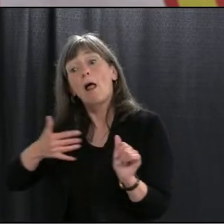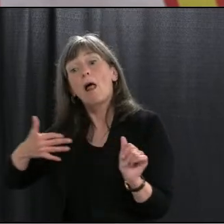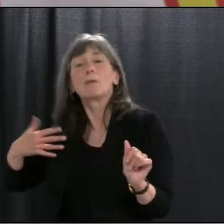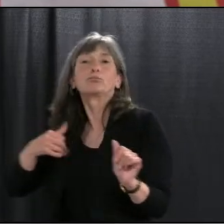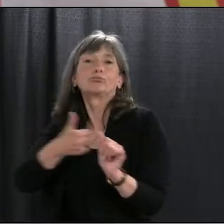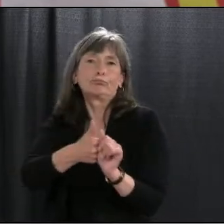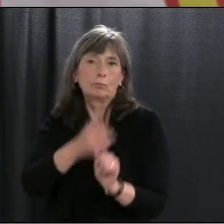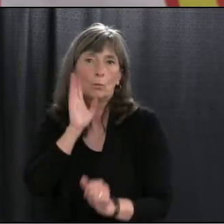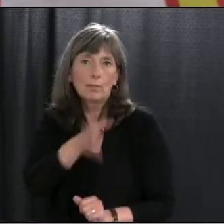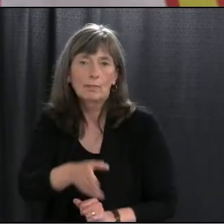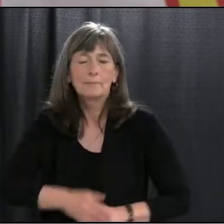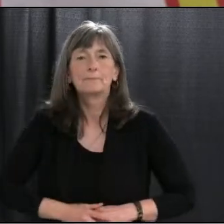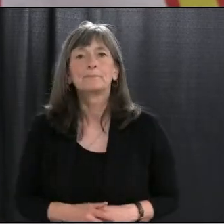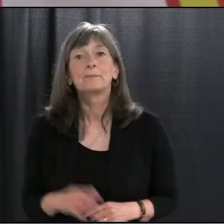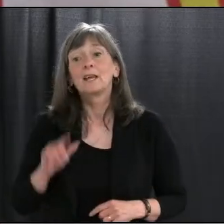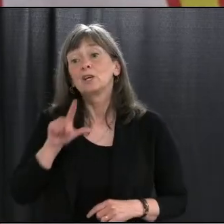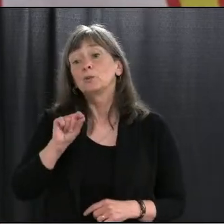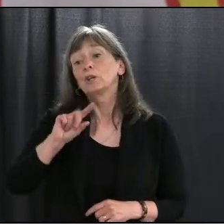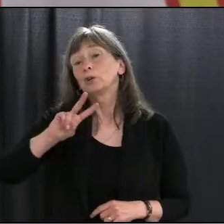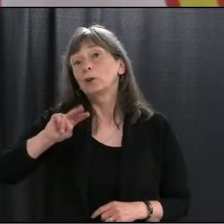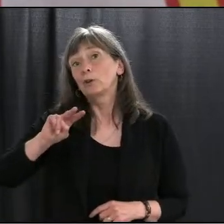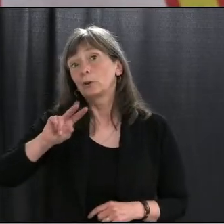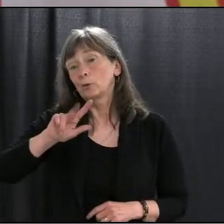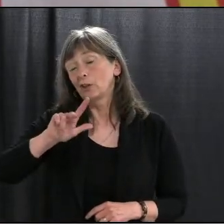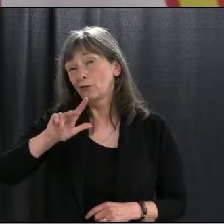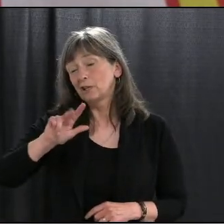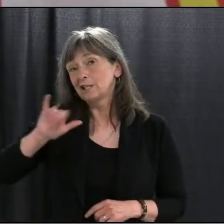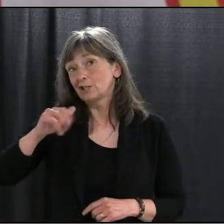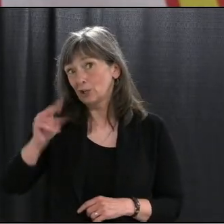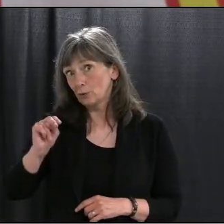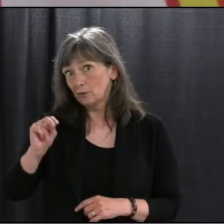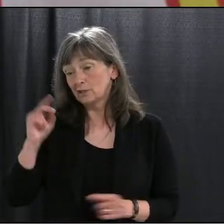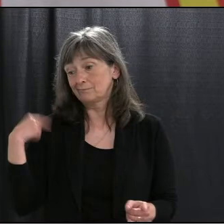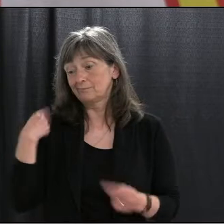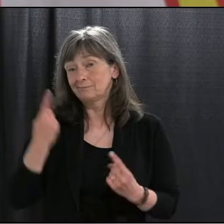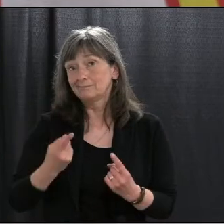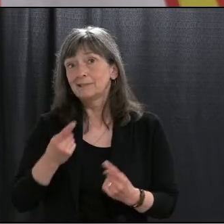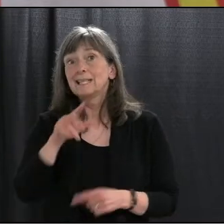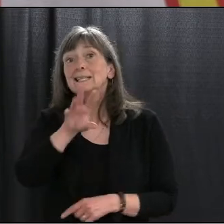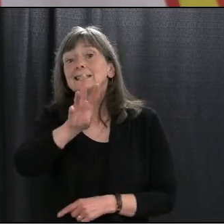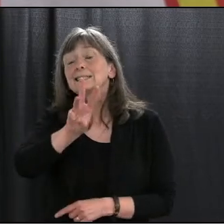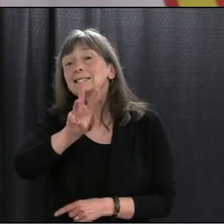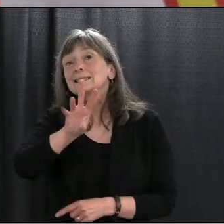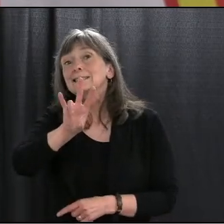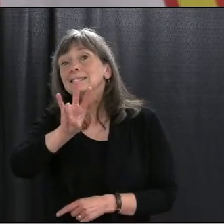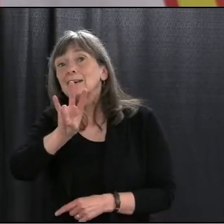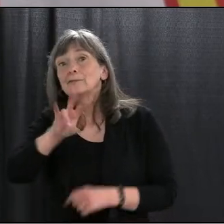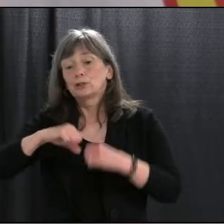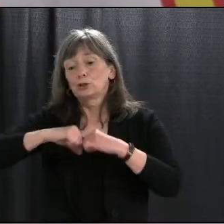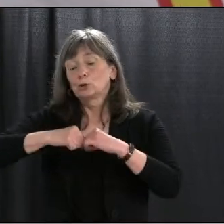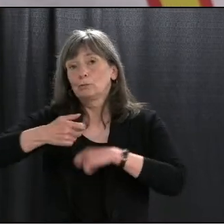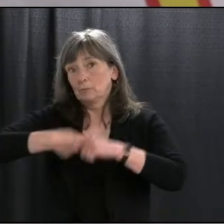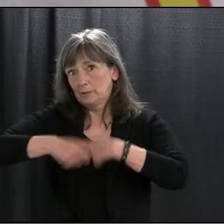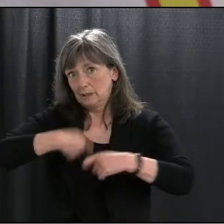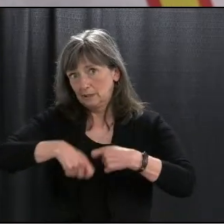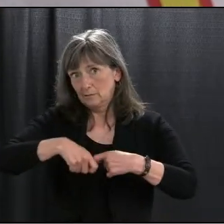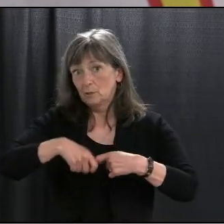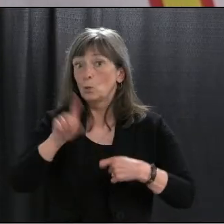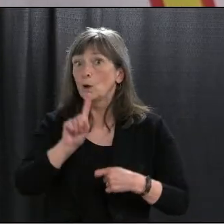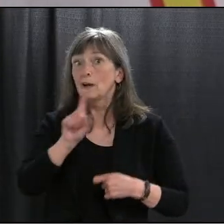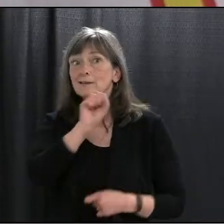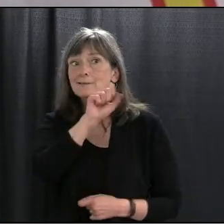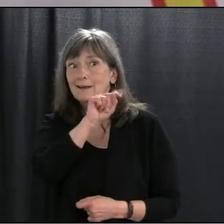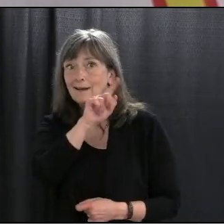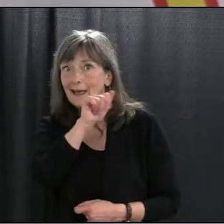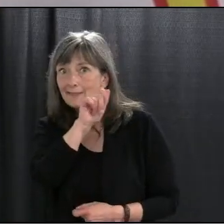Since January of 2023, 67 joint replacement surgeries have been completed in St.